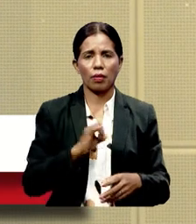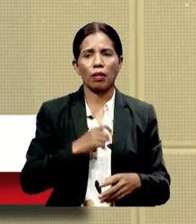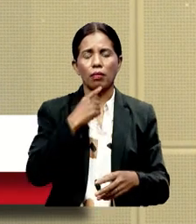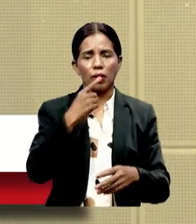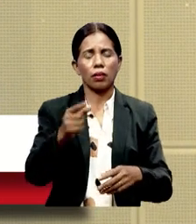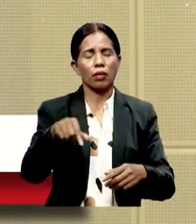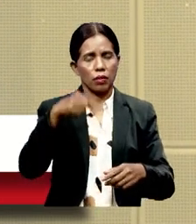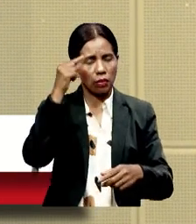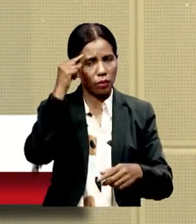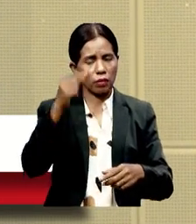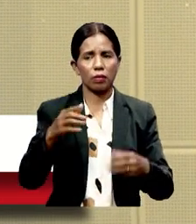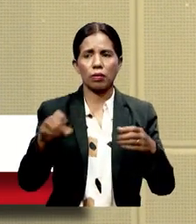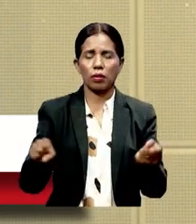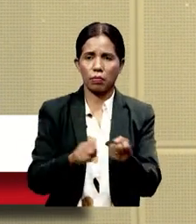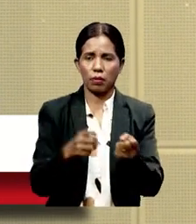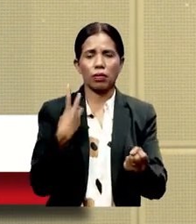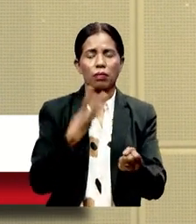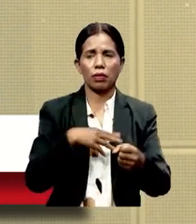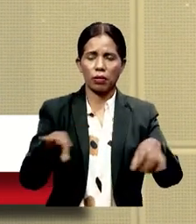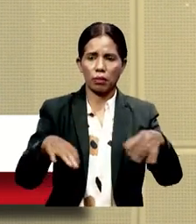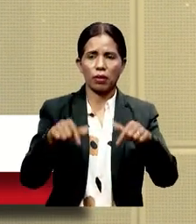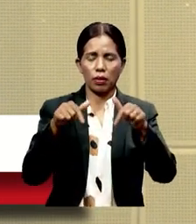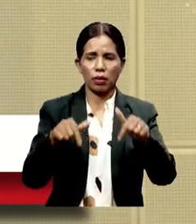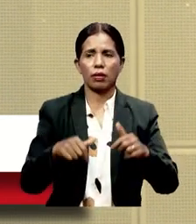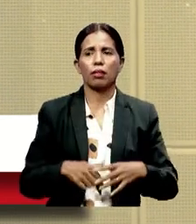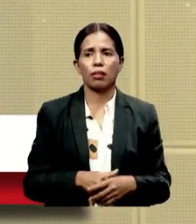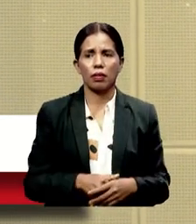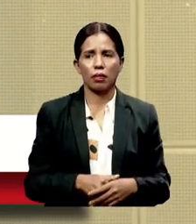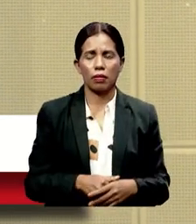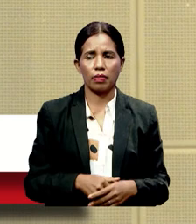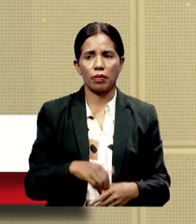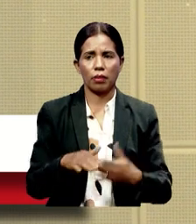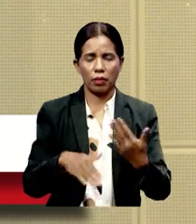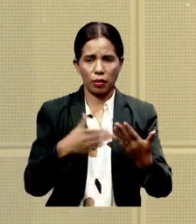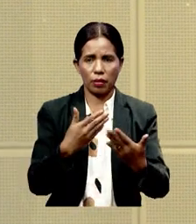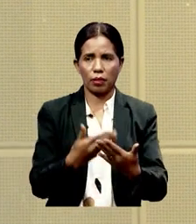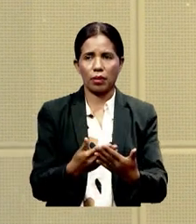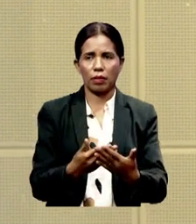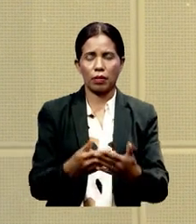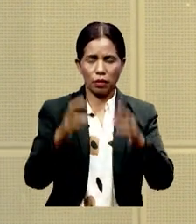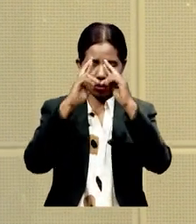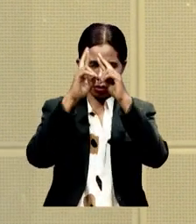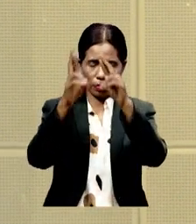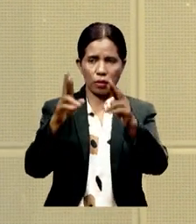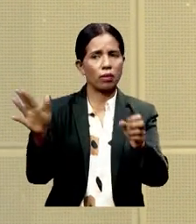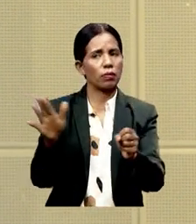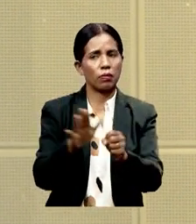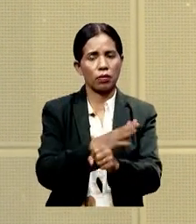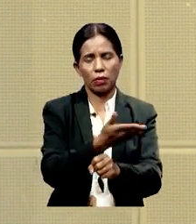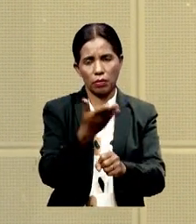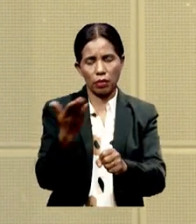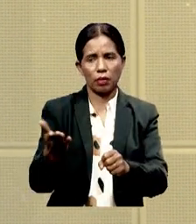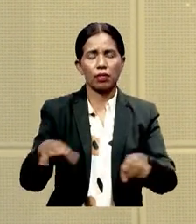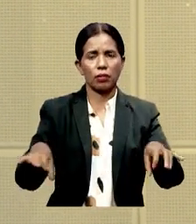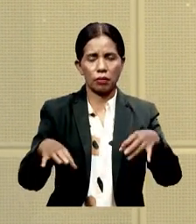governments that we have worked with over the last 4.5 years, all of whom have been respectful and engaging with the New